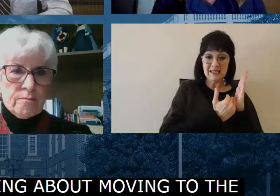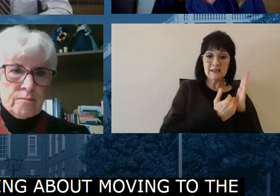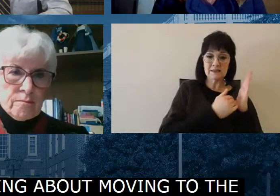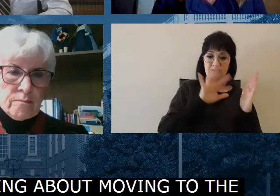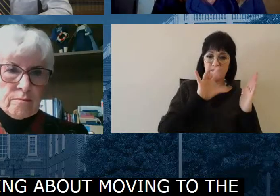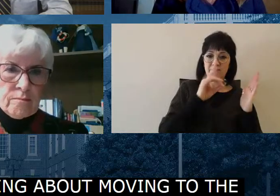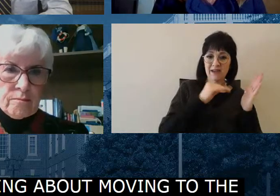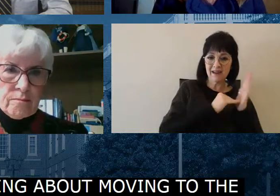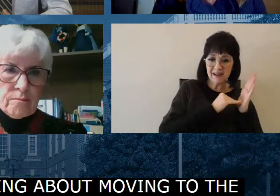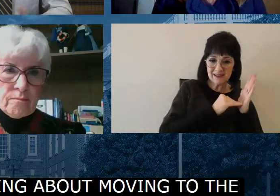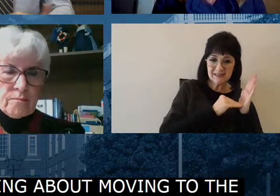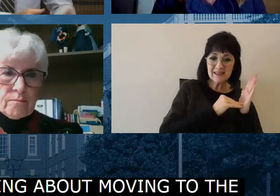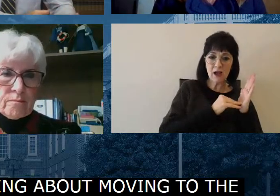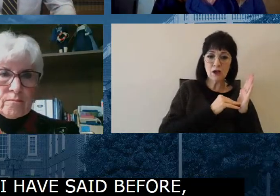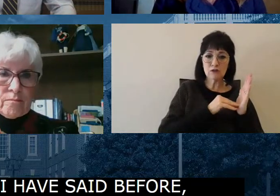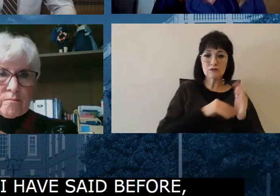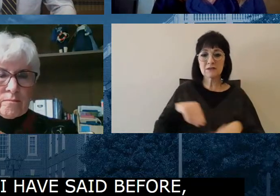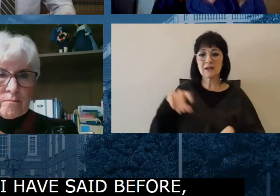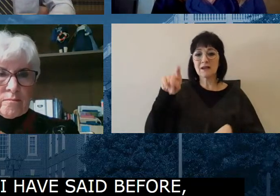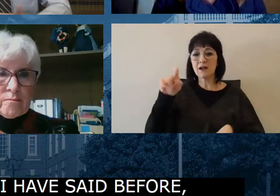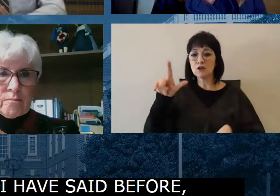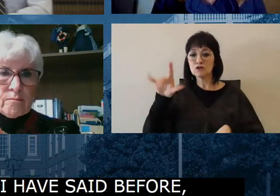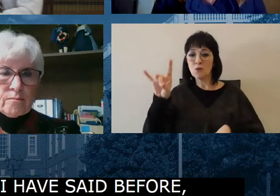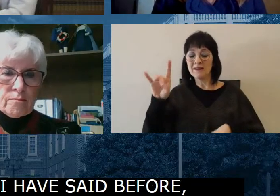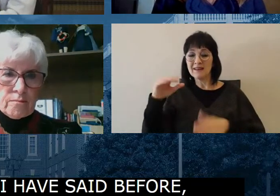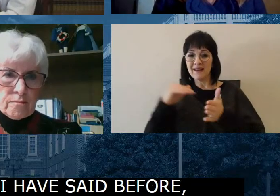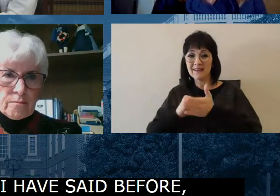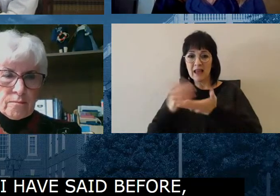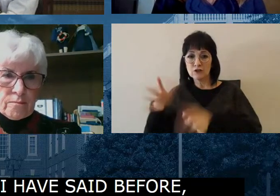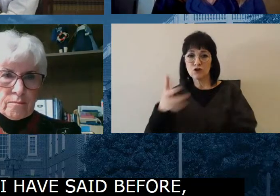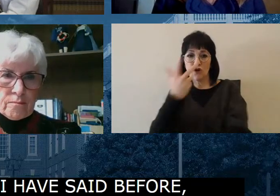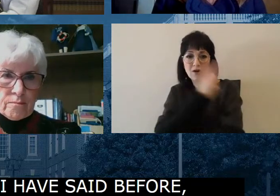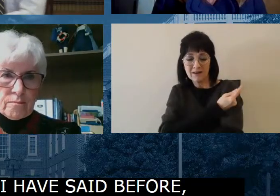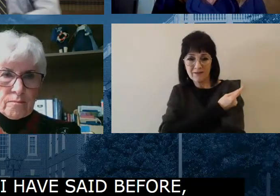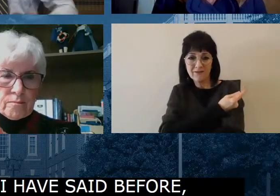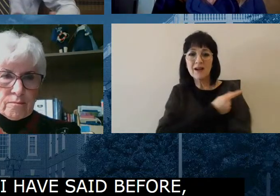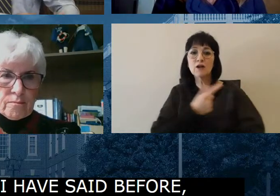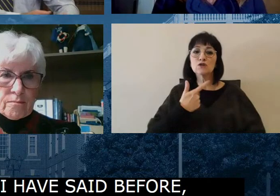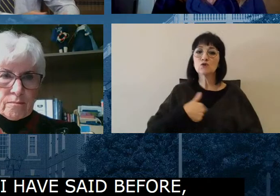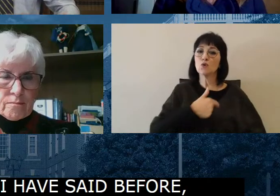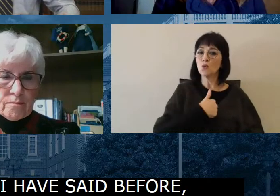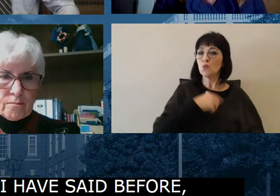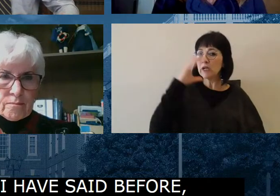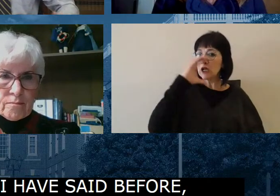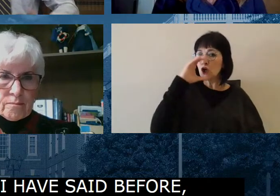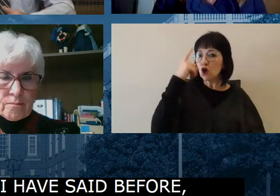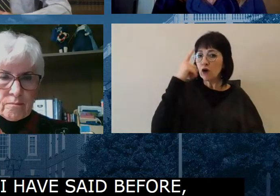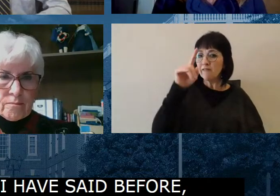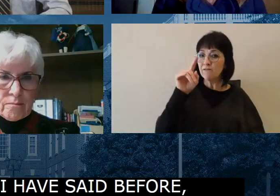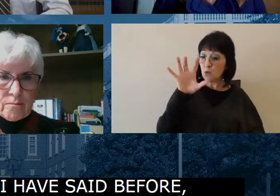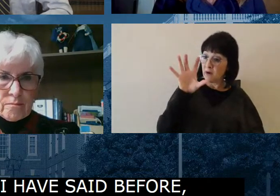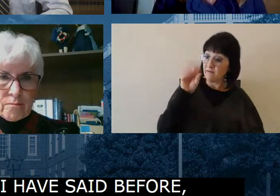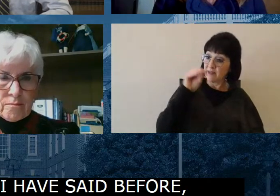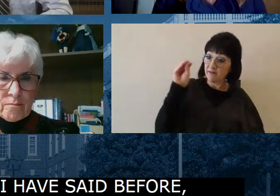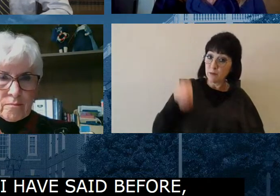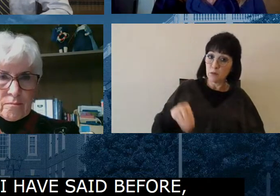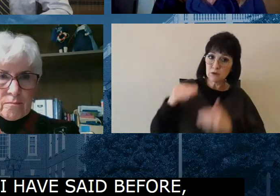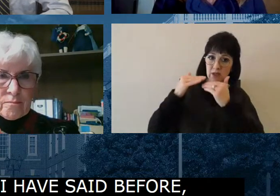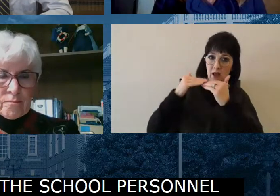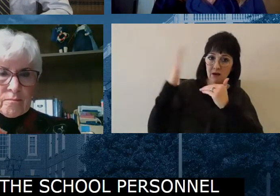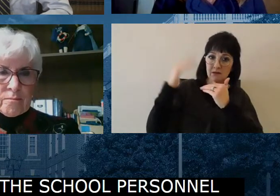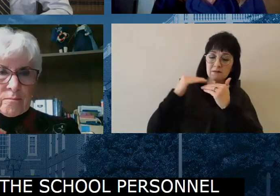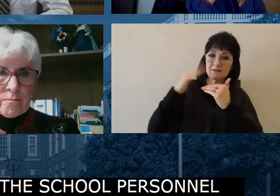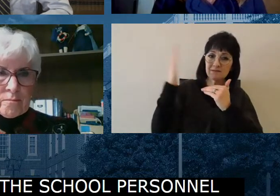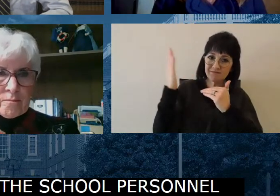personnel continuum from 50% to 85%, and a distribution in